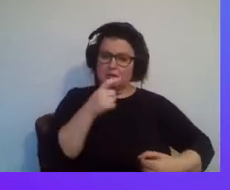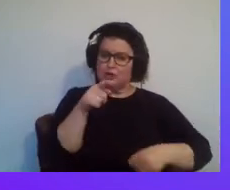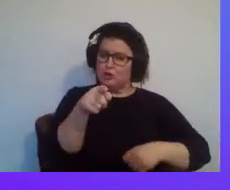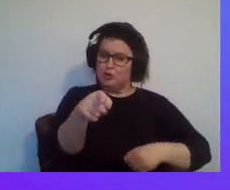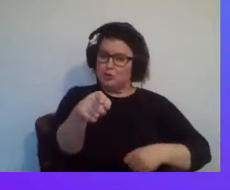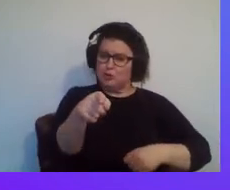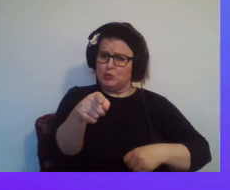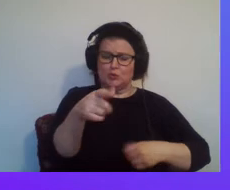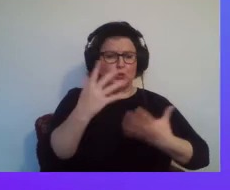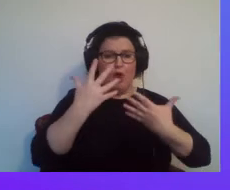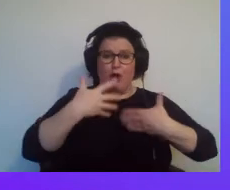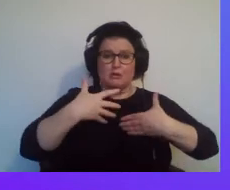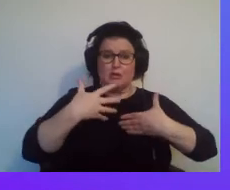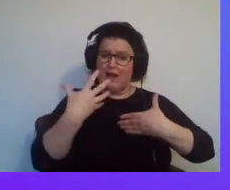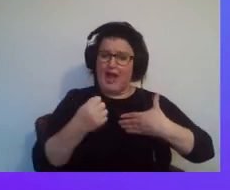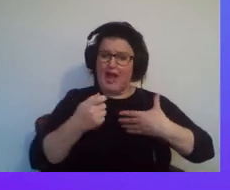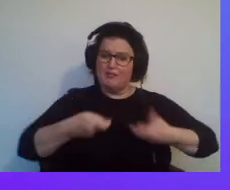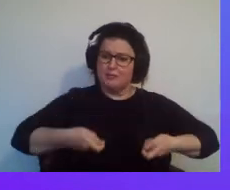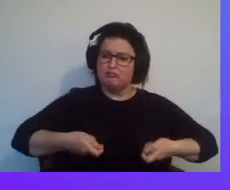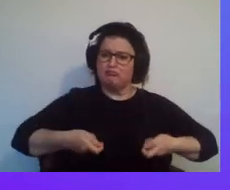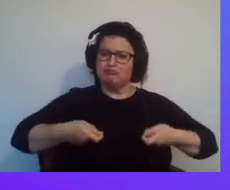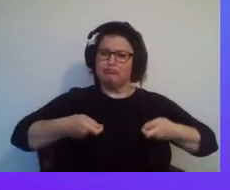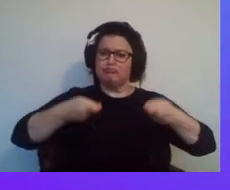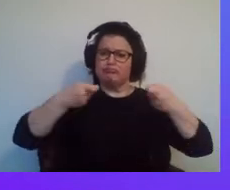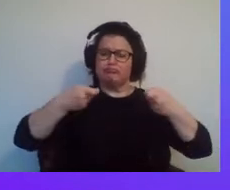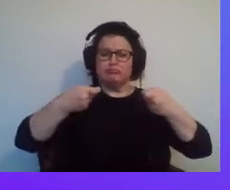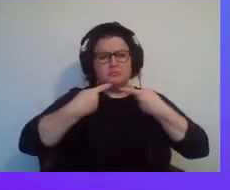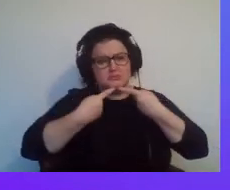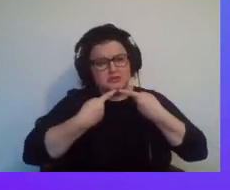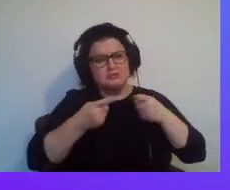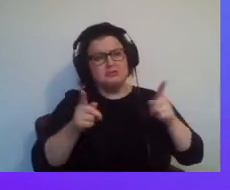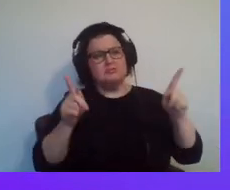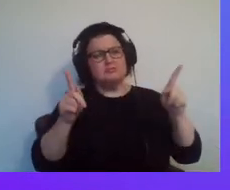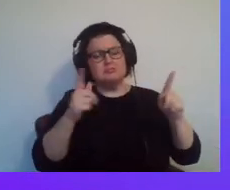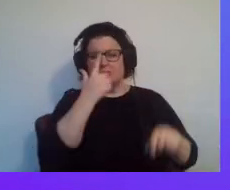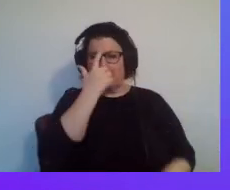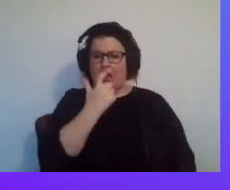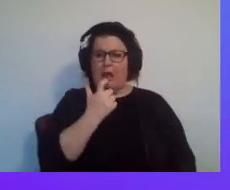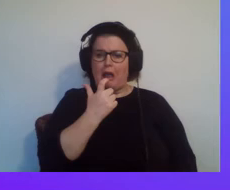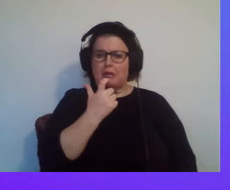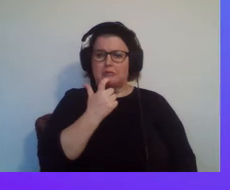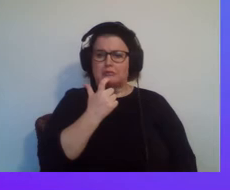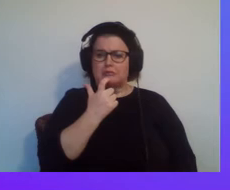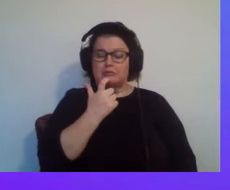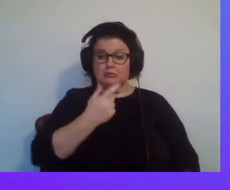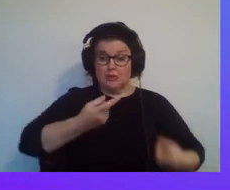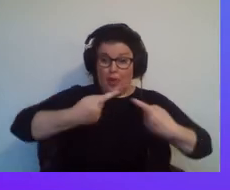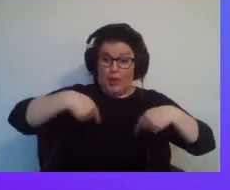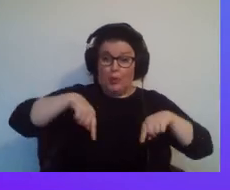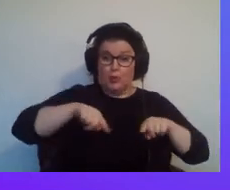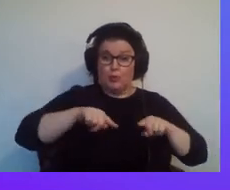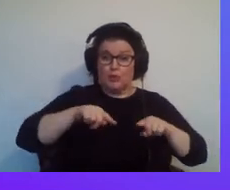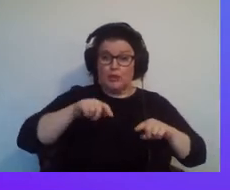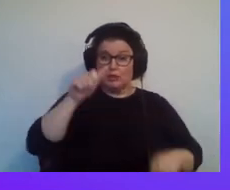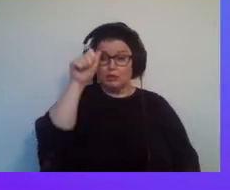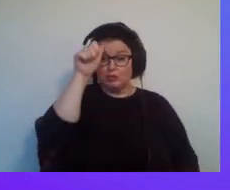other issues that you want to raise. We're aware that there have been a number of materials circulating in